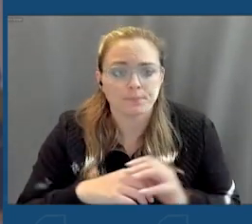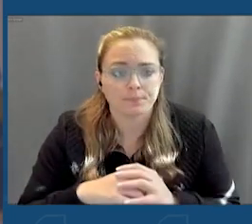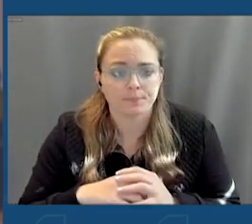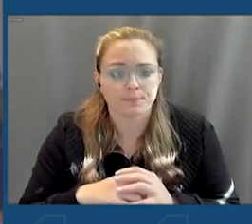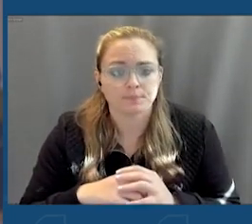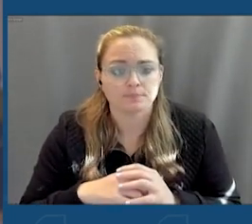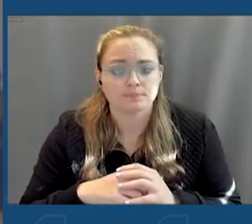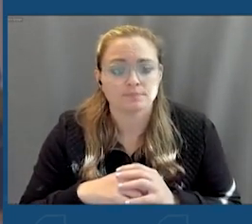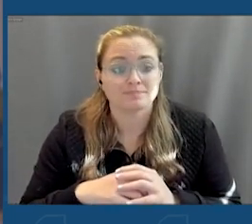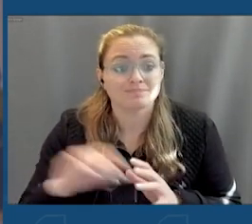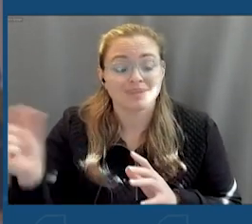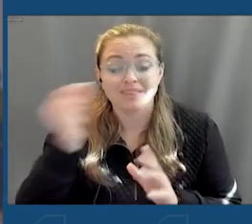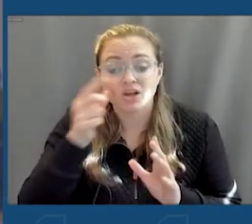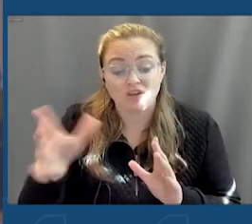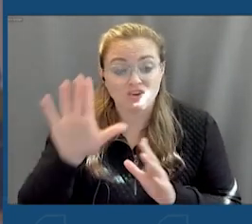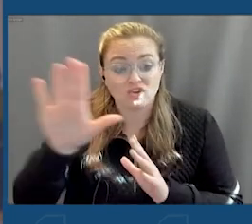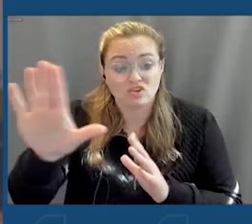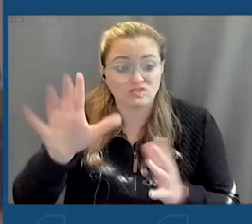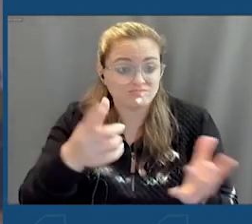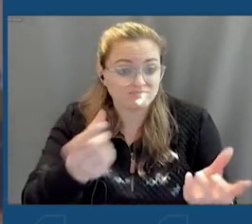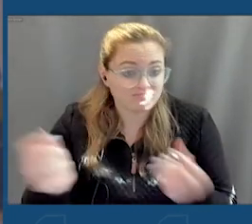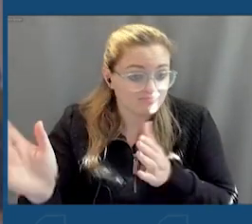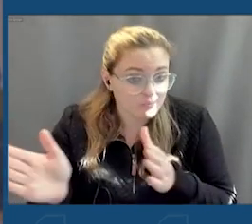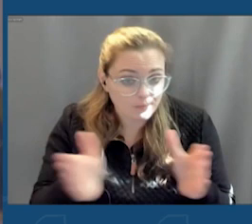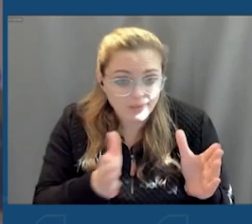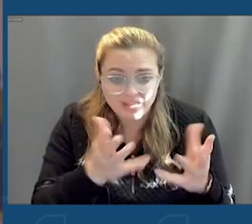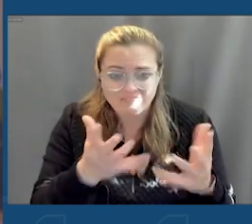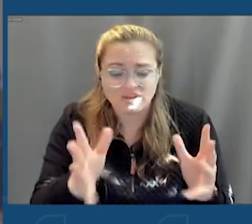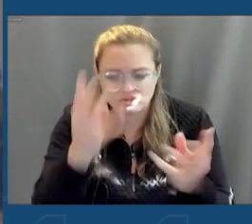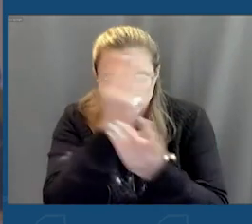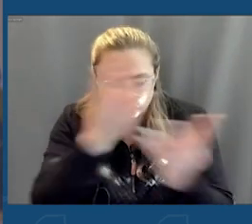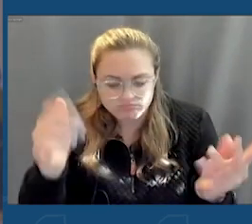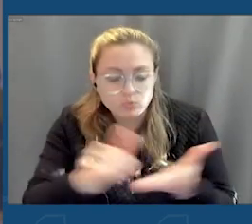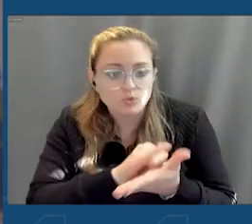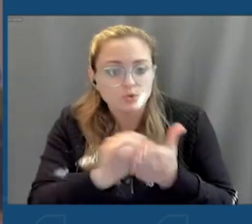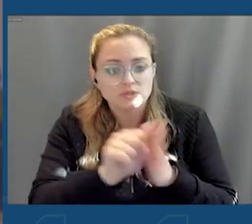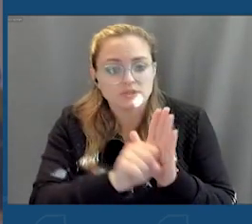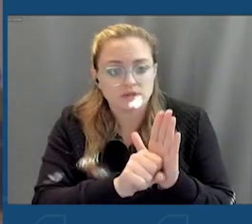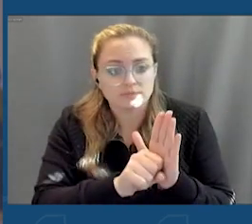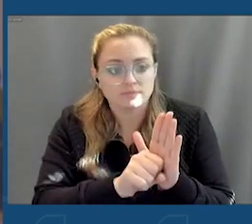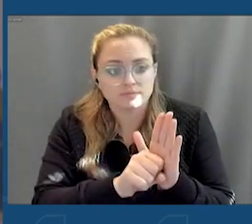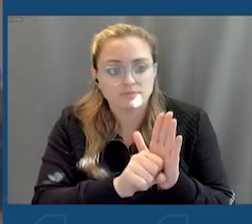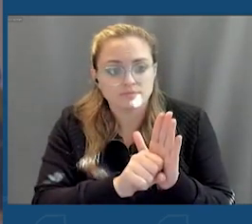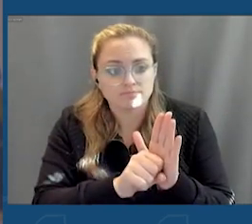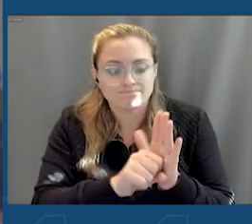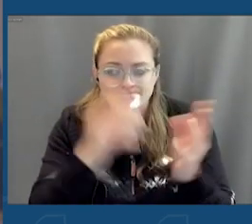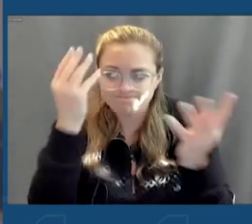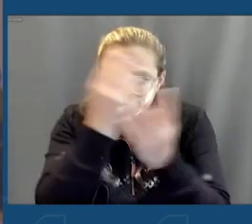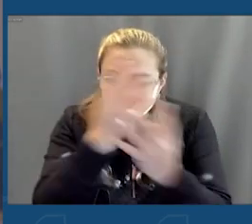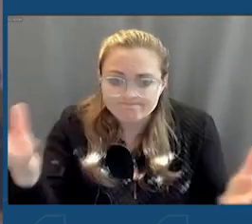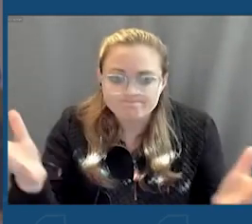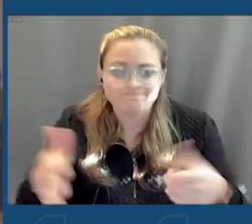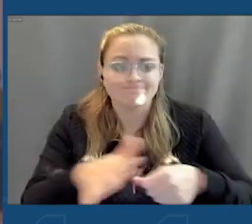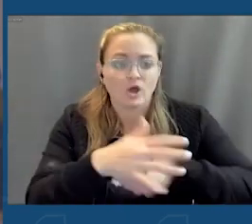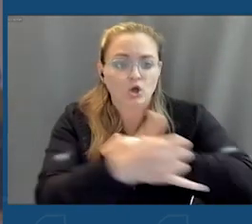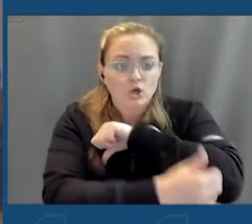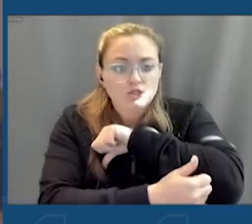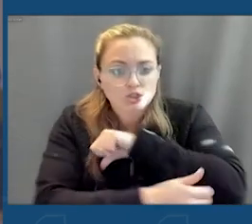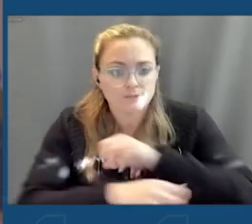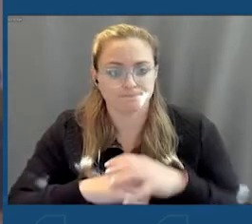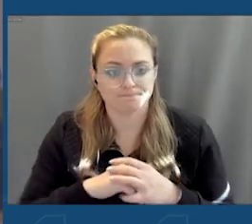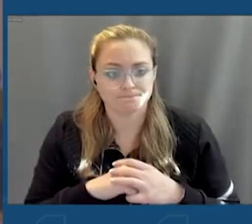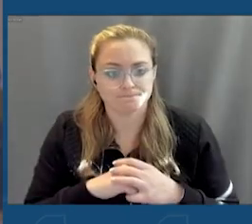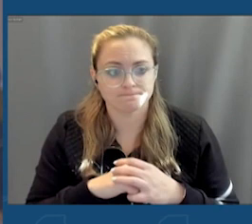And what the governor has done has told the entire state of New York, has told the entire country,